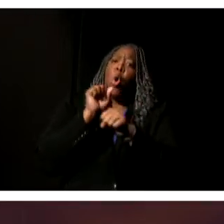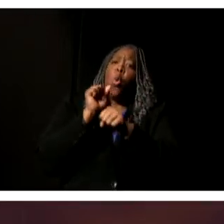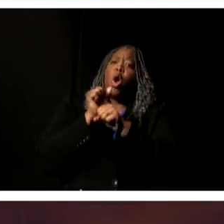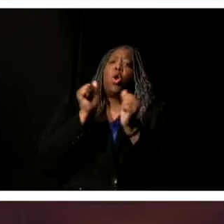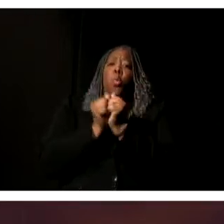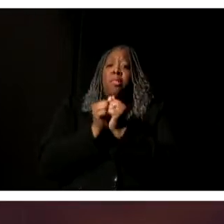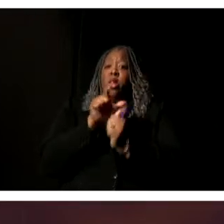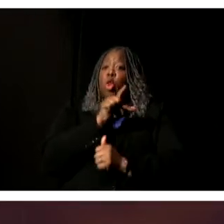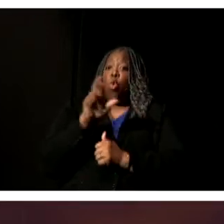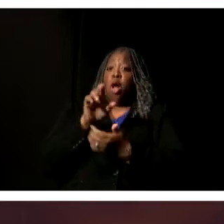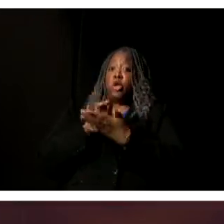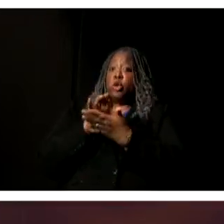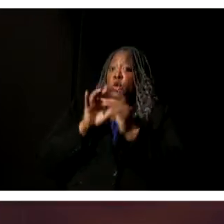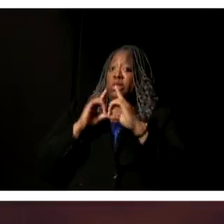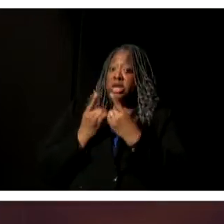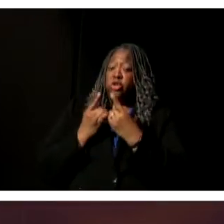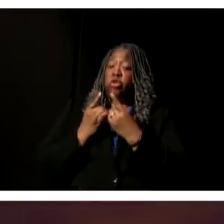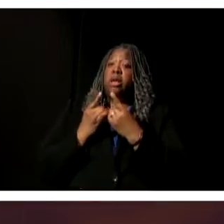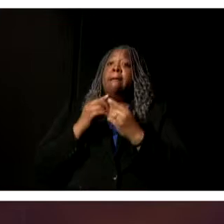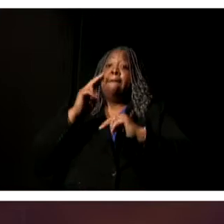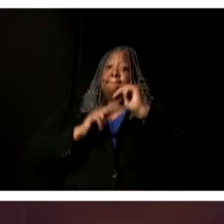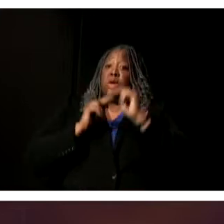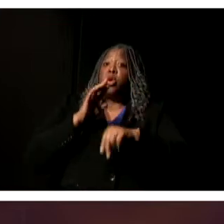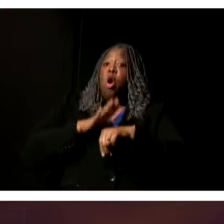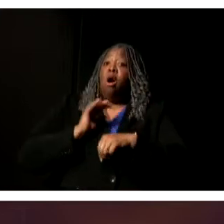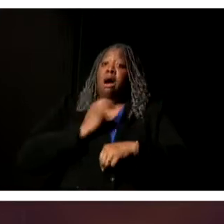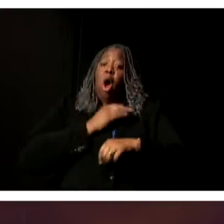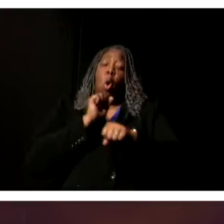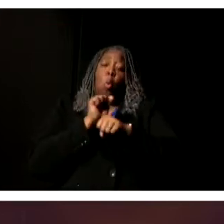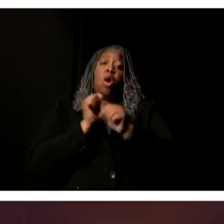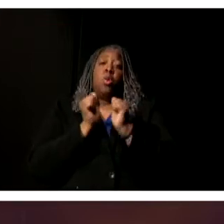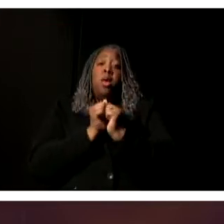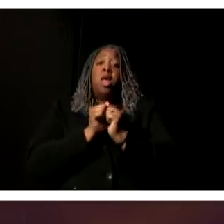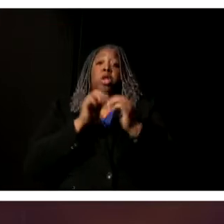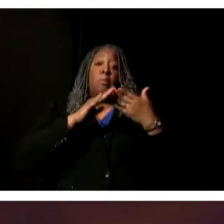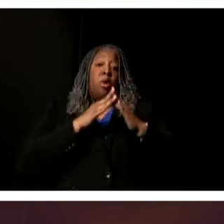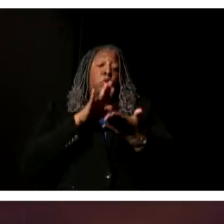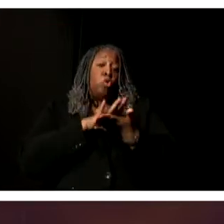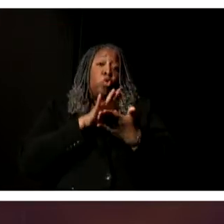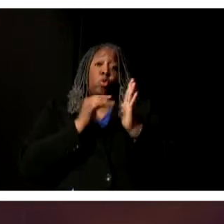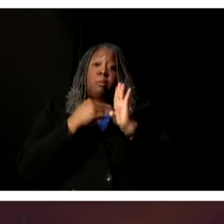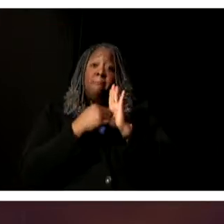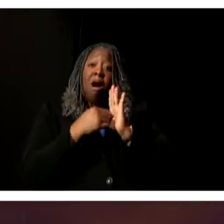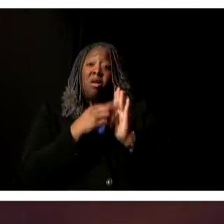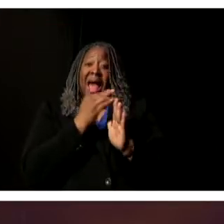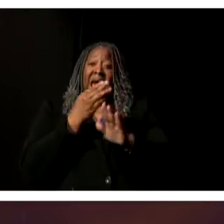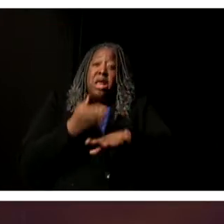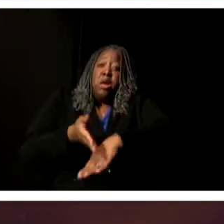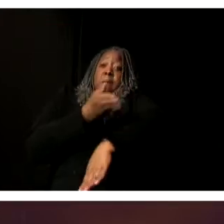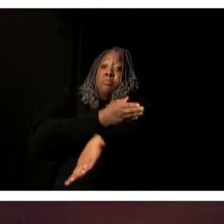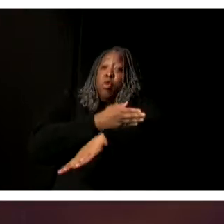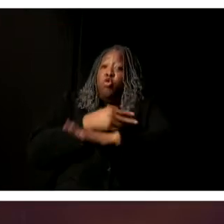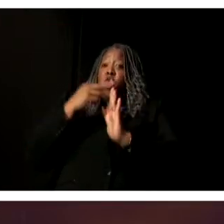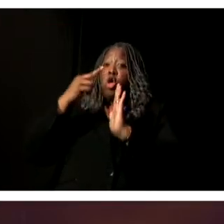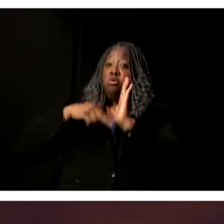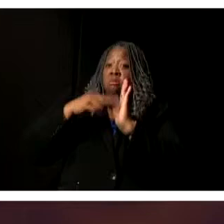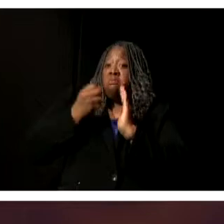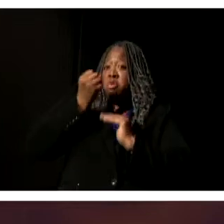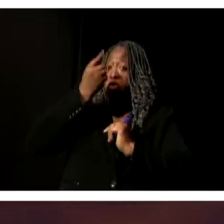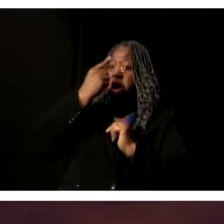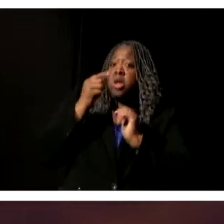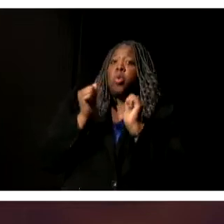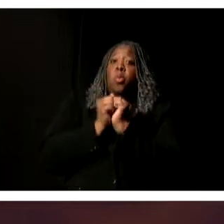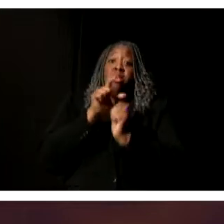District upon working to build upon our work with the community schools model and improve literacy in Little Rock. I want to share that